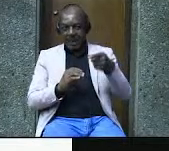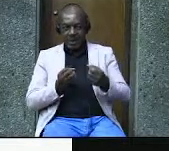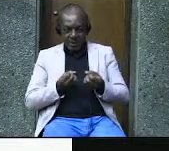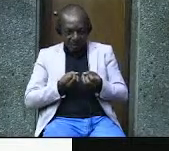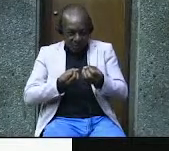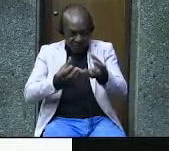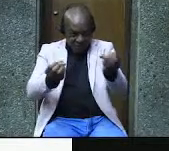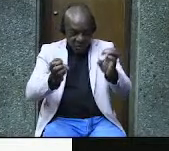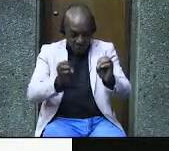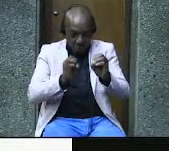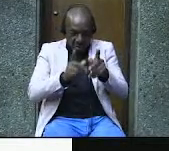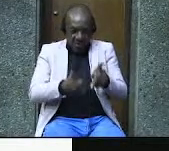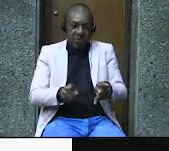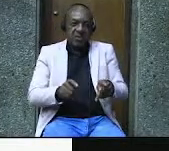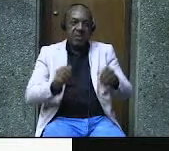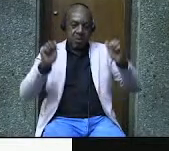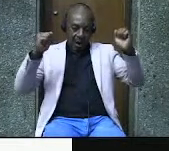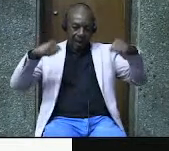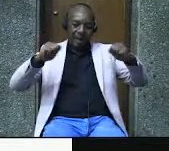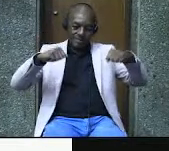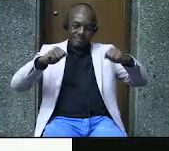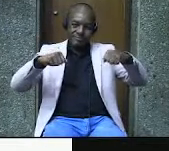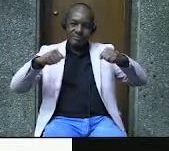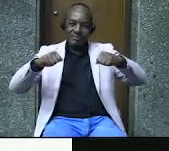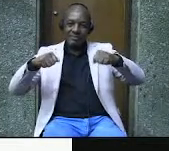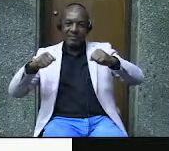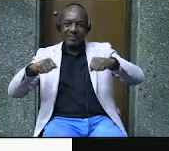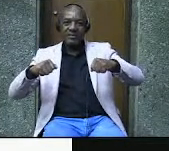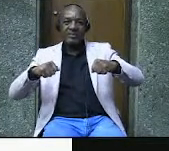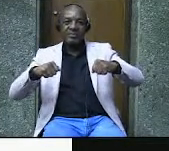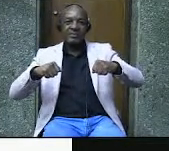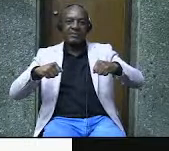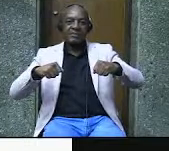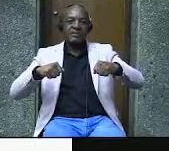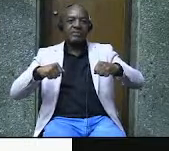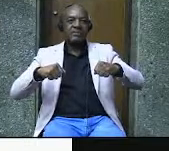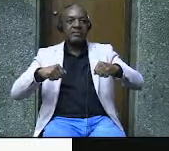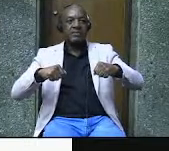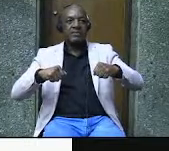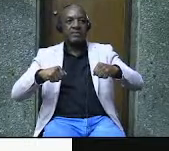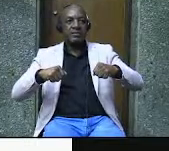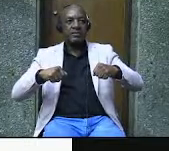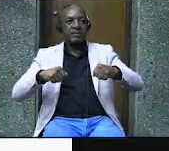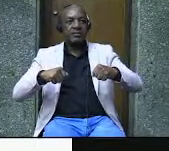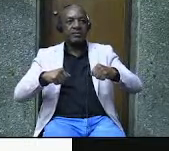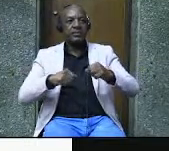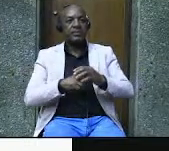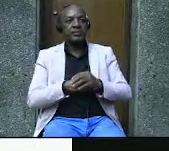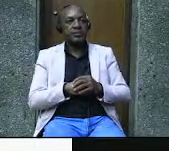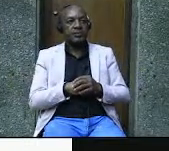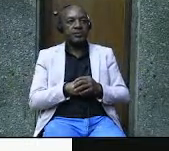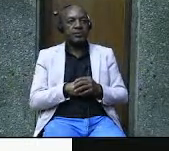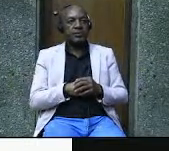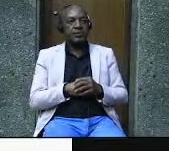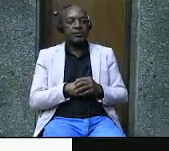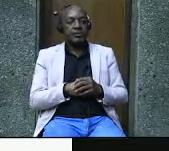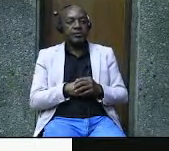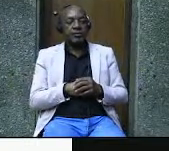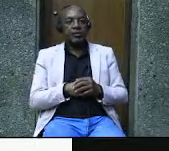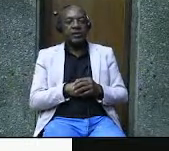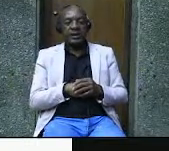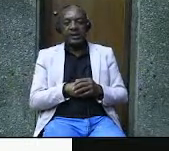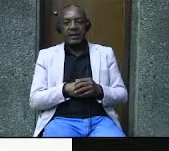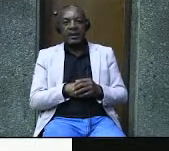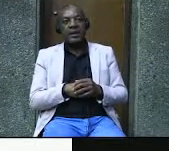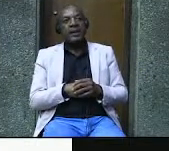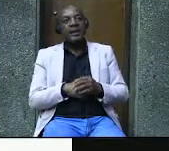opportunity to agree to the offer of compensation. The offer of compensation can